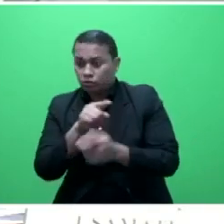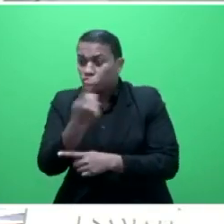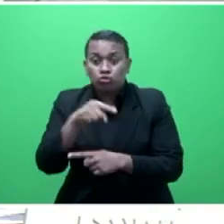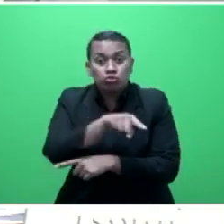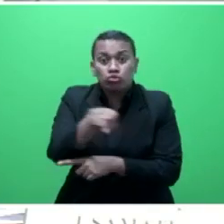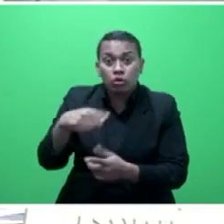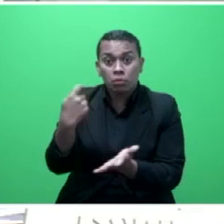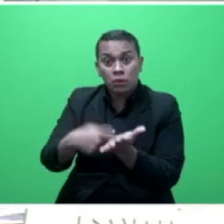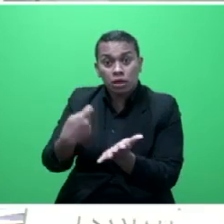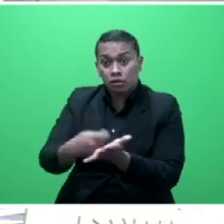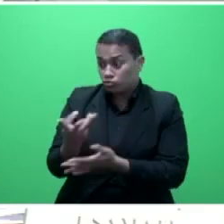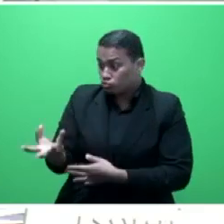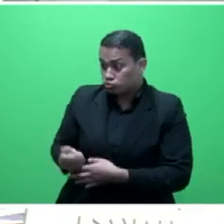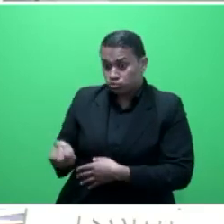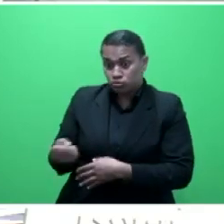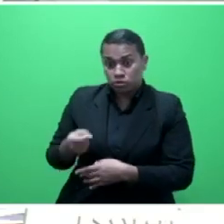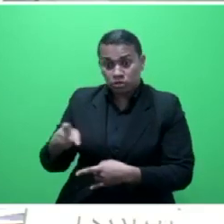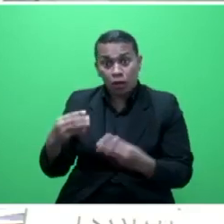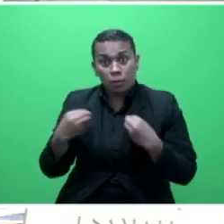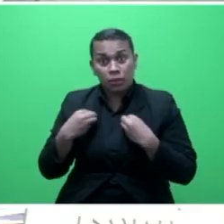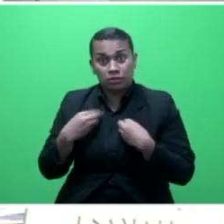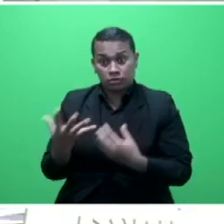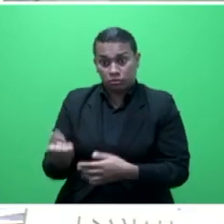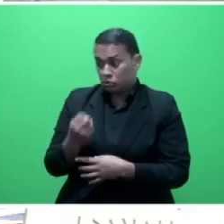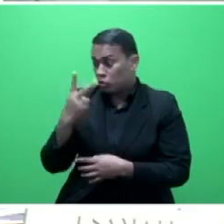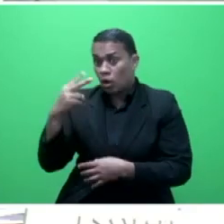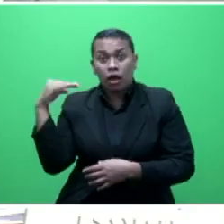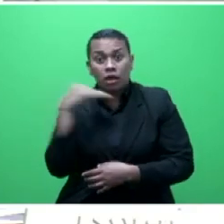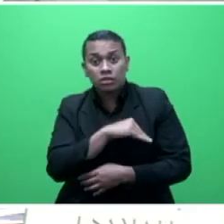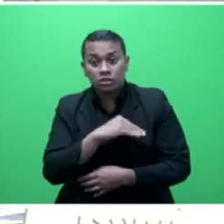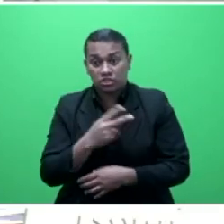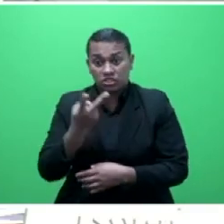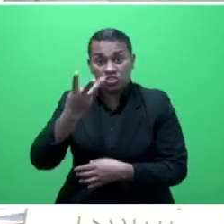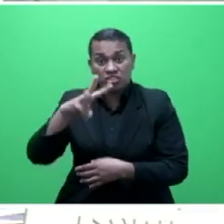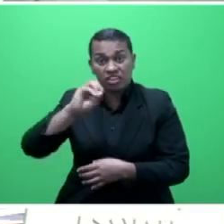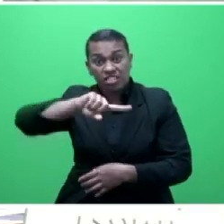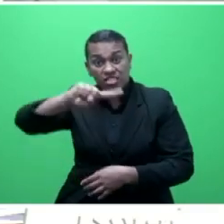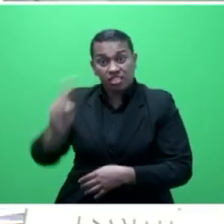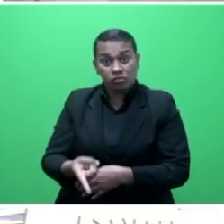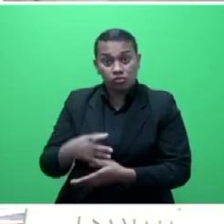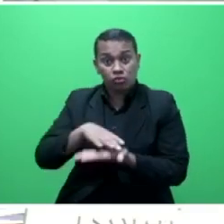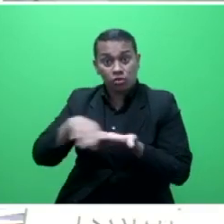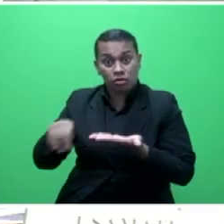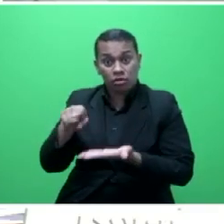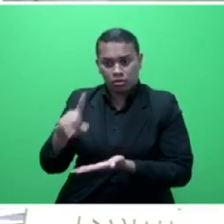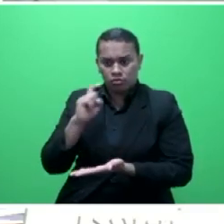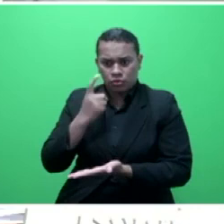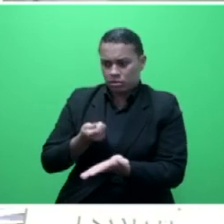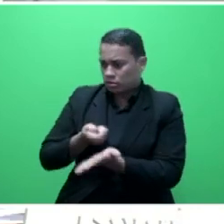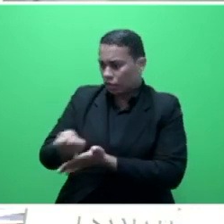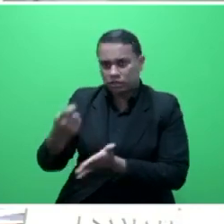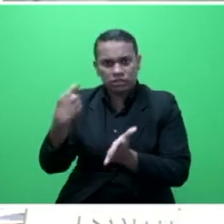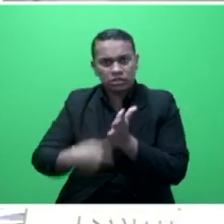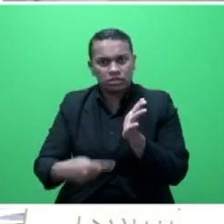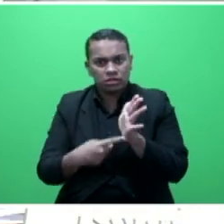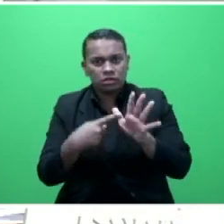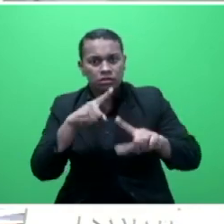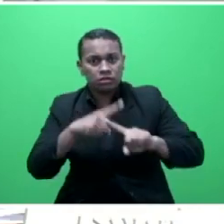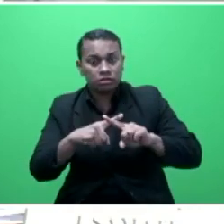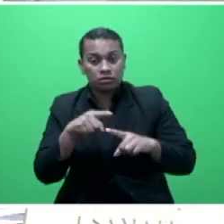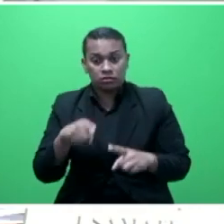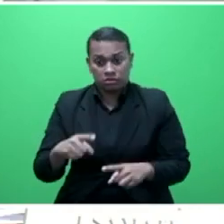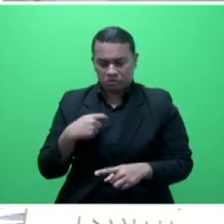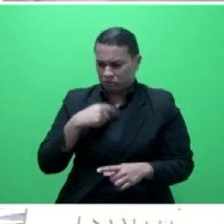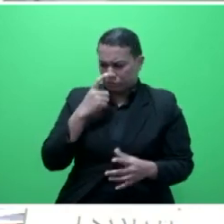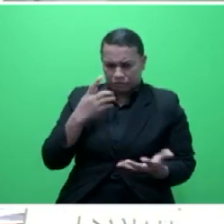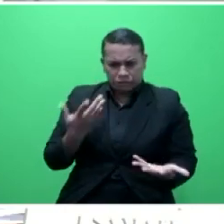annually. But, Mr. Speaker, sir, we cannot tax businesses like it's a pre-COVID economy or act with